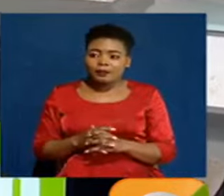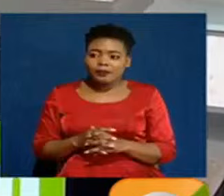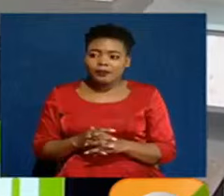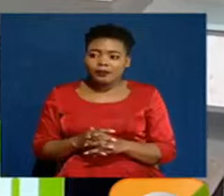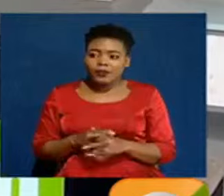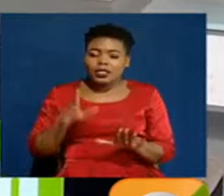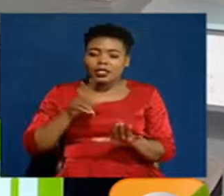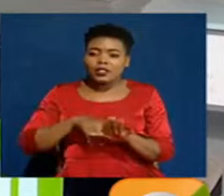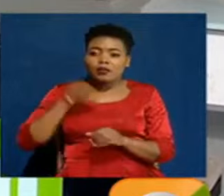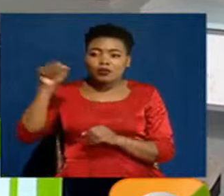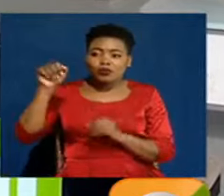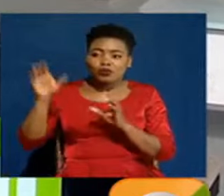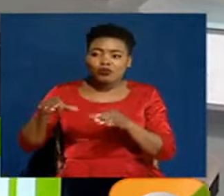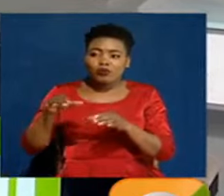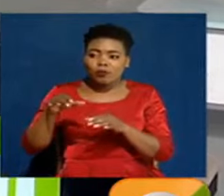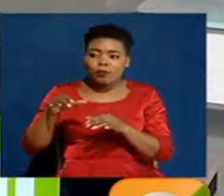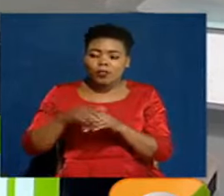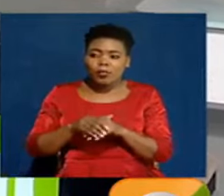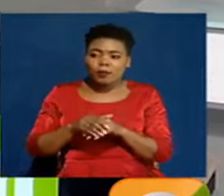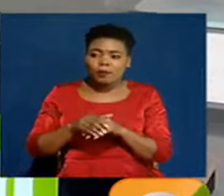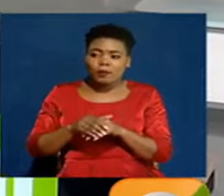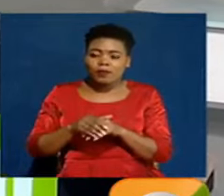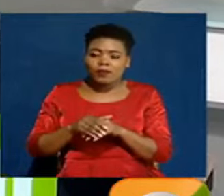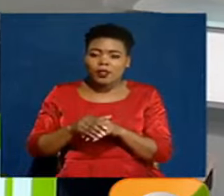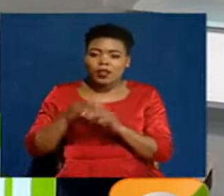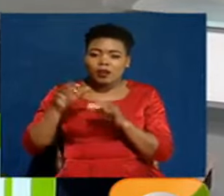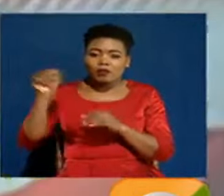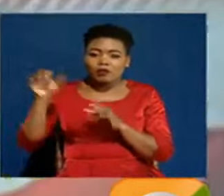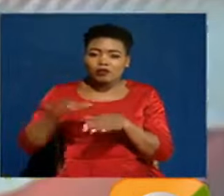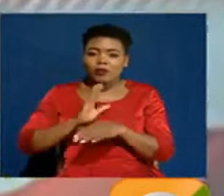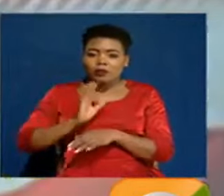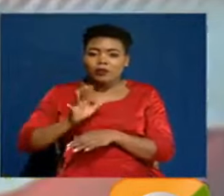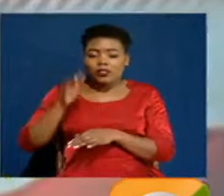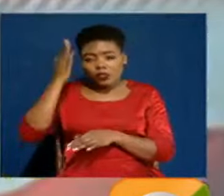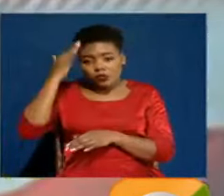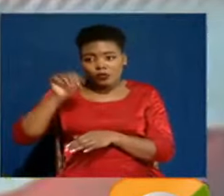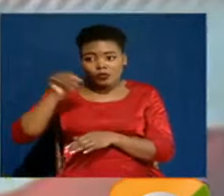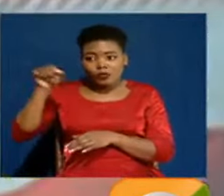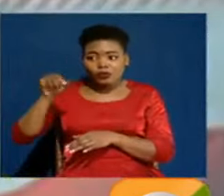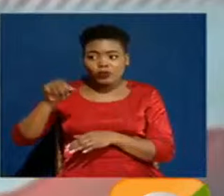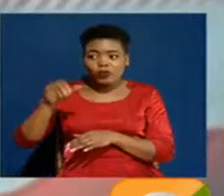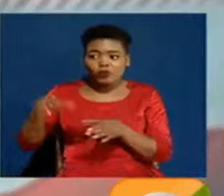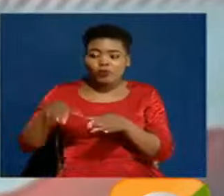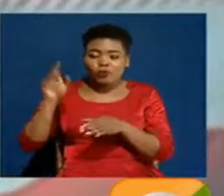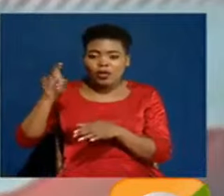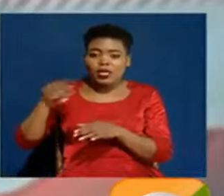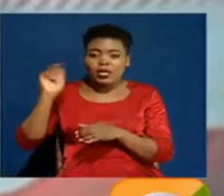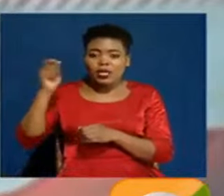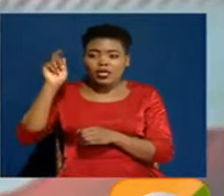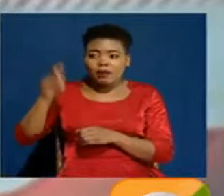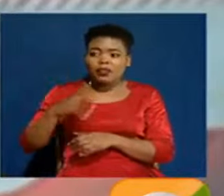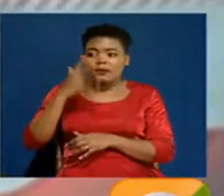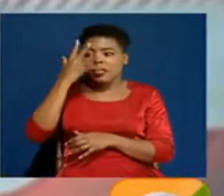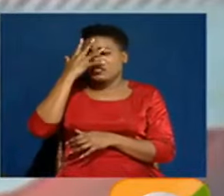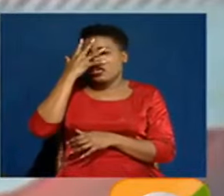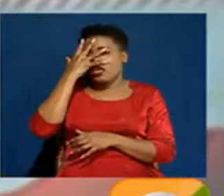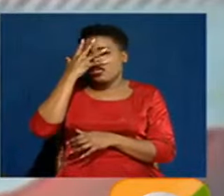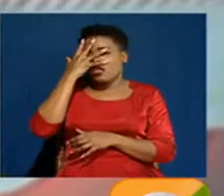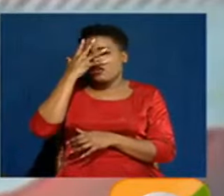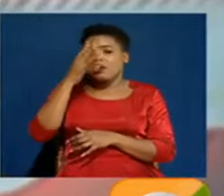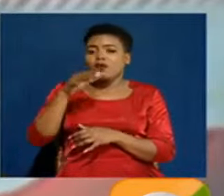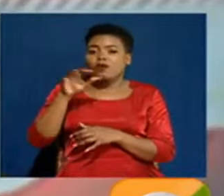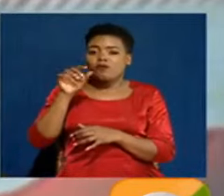turn of party primaries, which really speaks, and political parties in Kenya must be ashamed of pointing fingers at